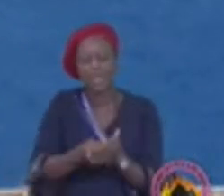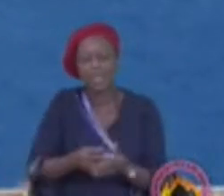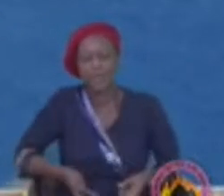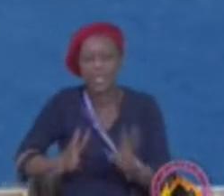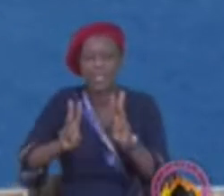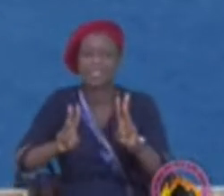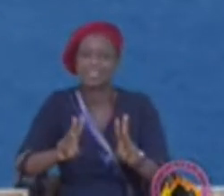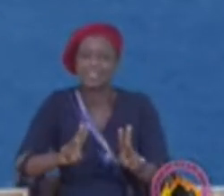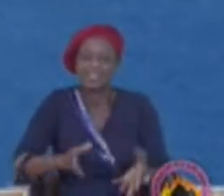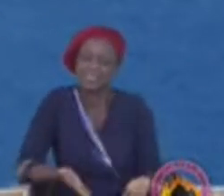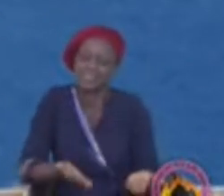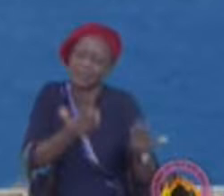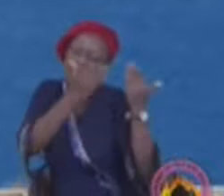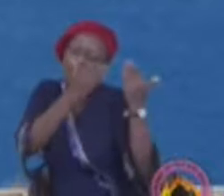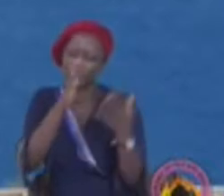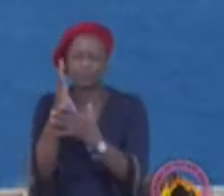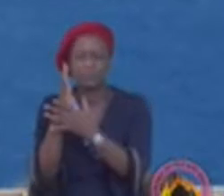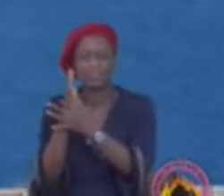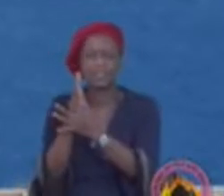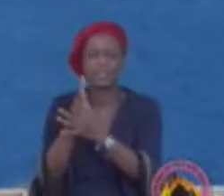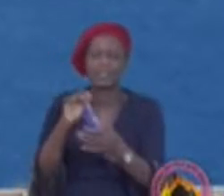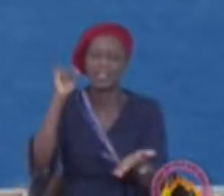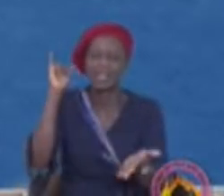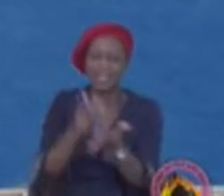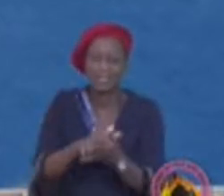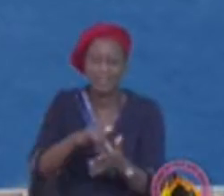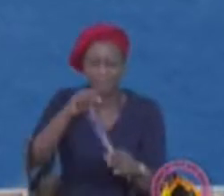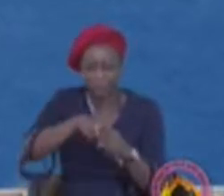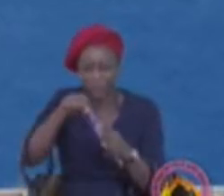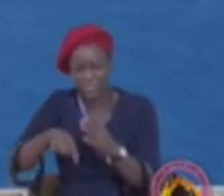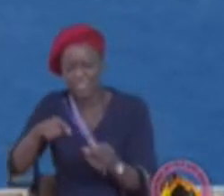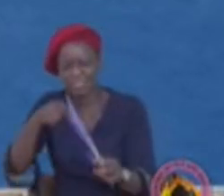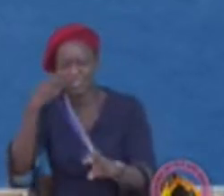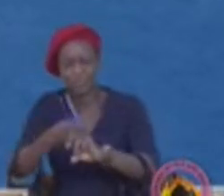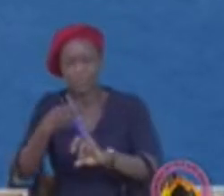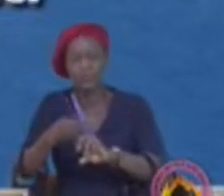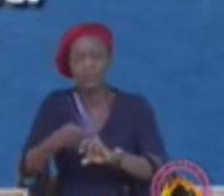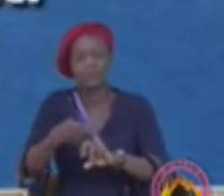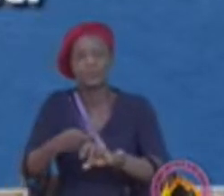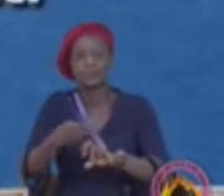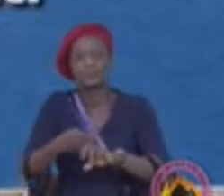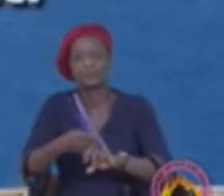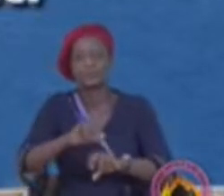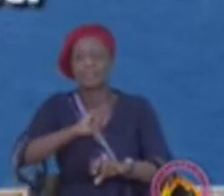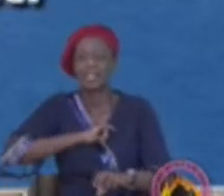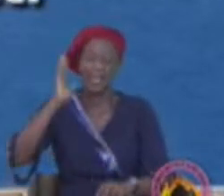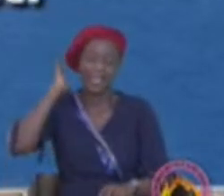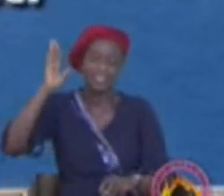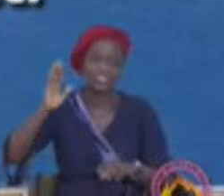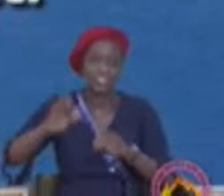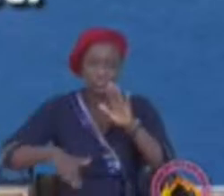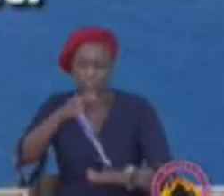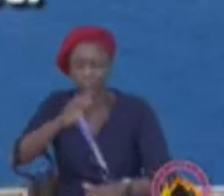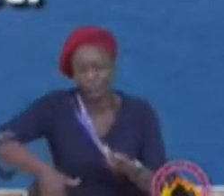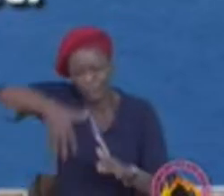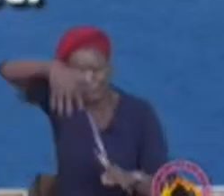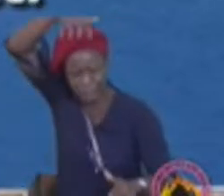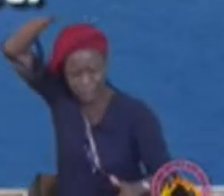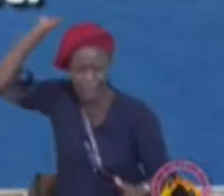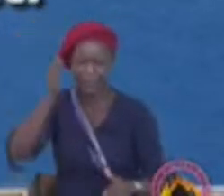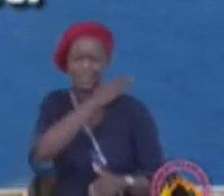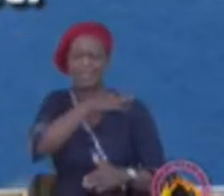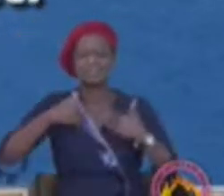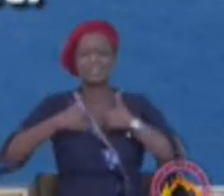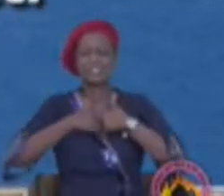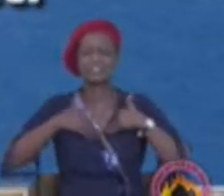They shall bear thee up in their hands, lest thou dash thy foot against a stone. Thou shalt tread upon the lion and